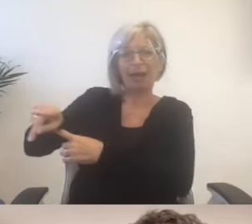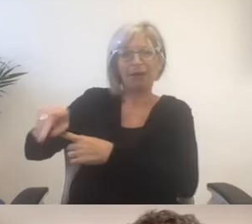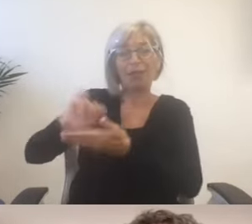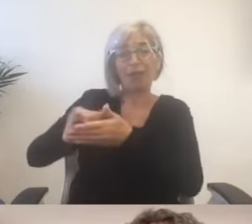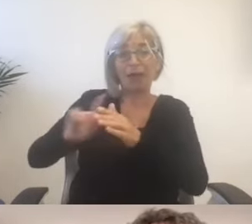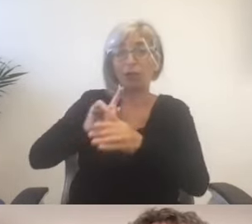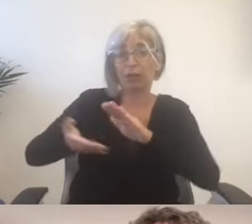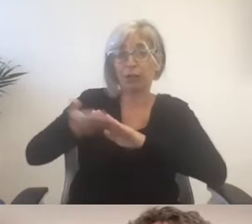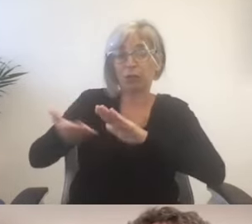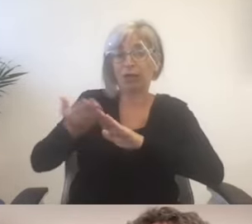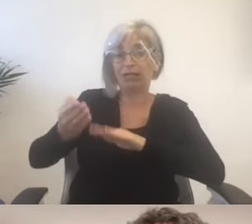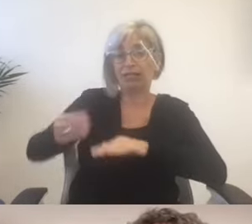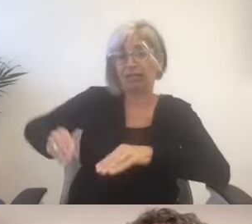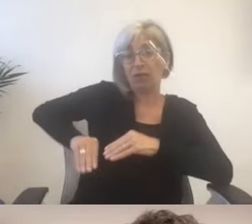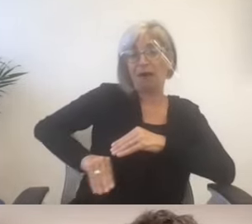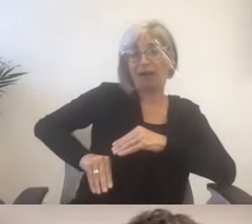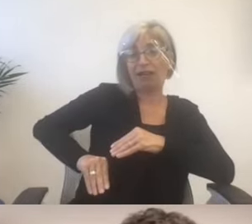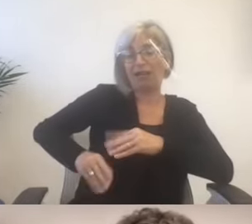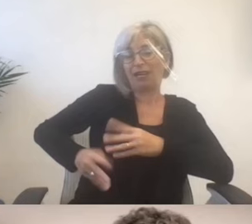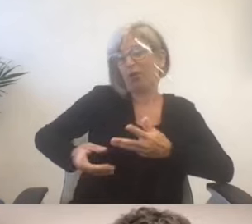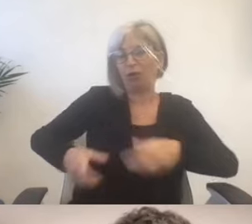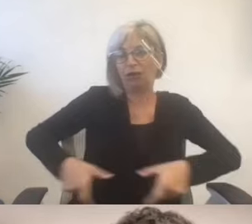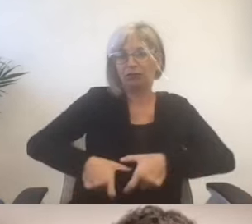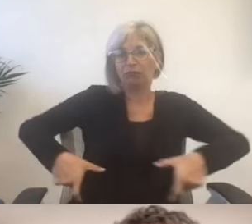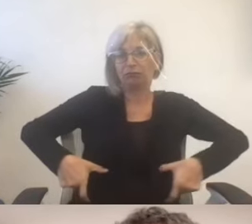runs in your pocket or on your bike.